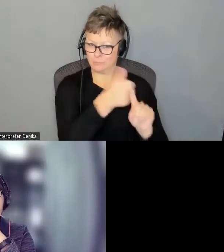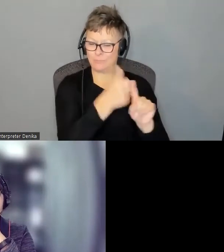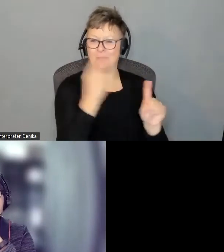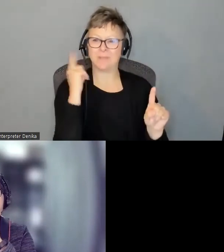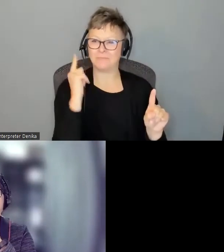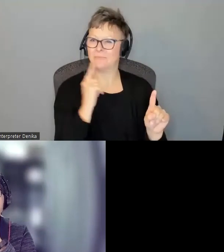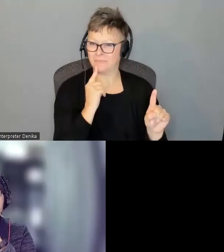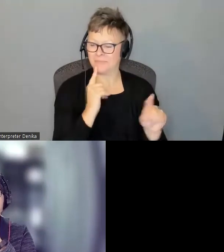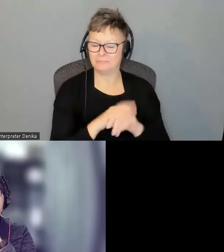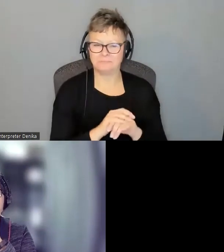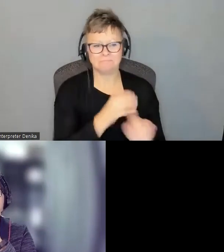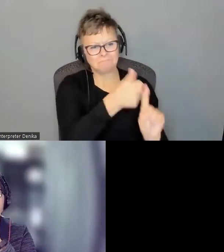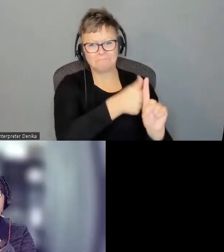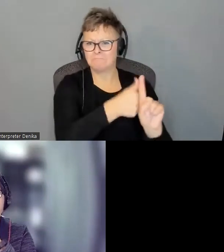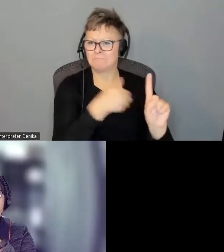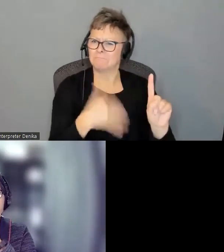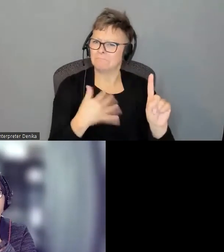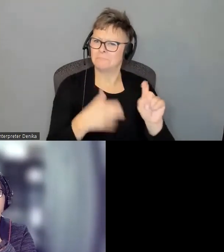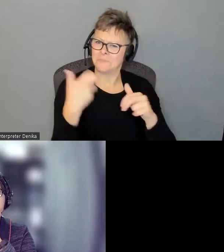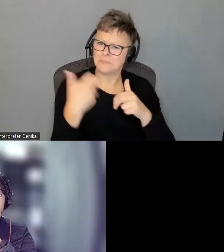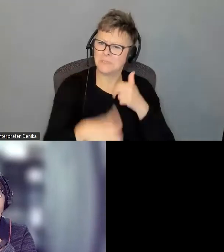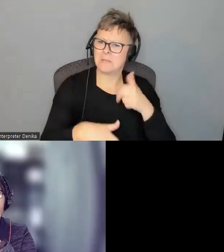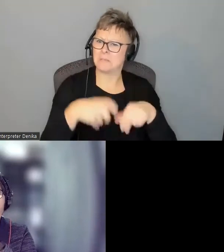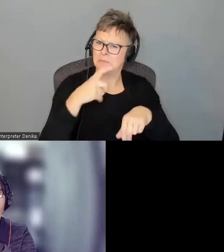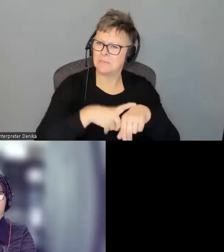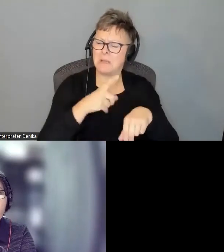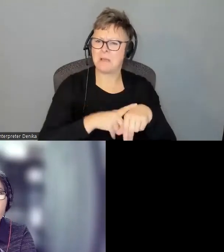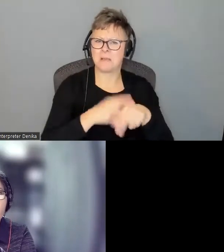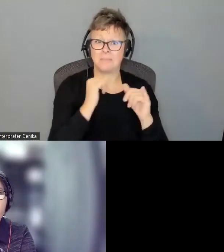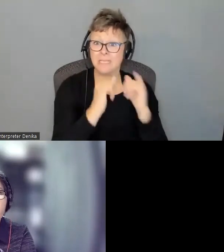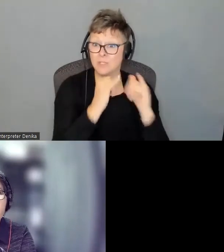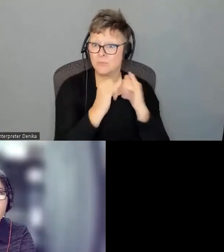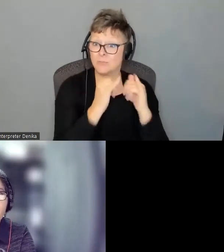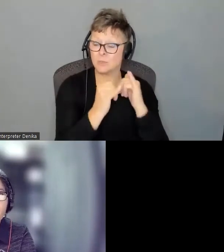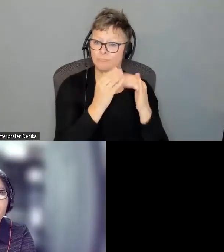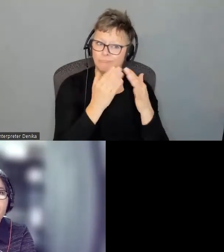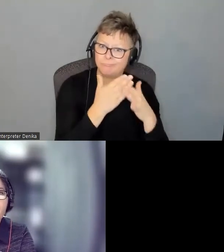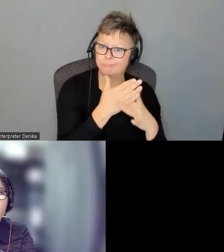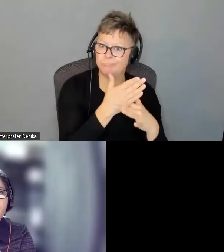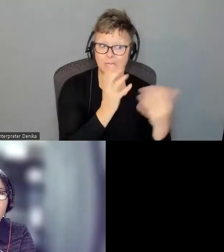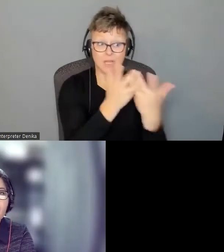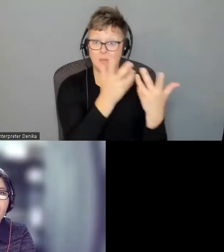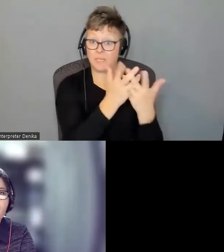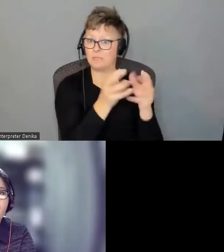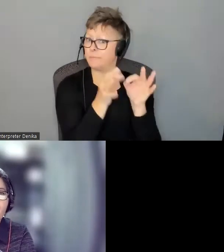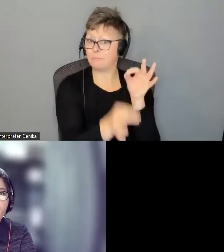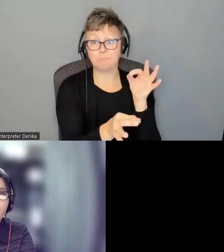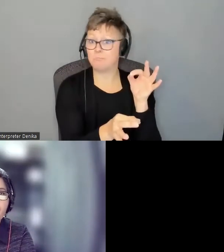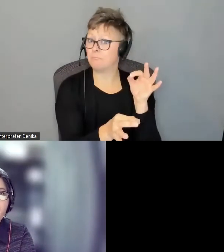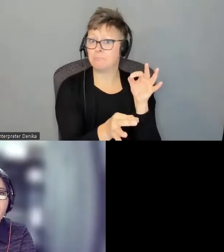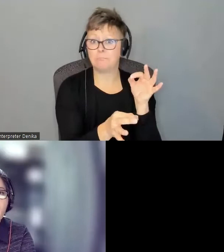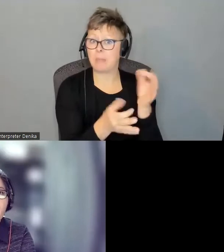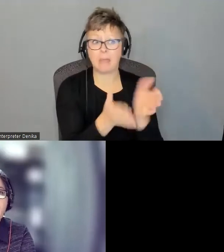was having a really hard time getting through interviews. Her accommodation was a simple accommodation requesting closed captions for